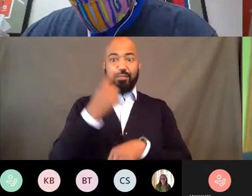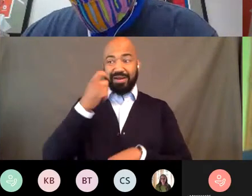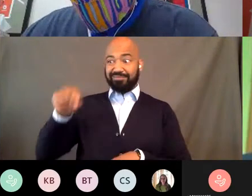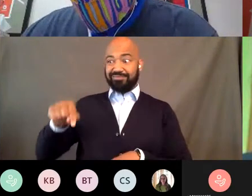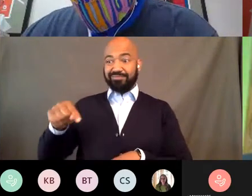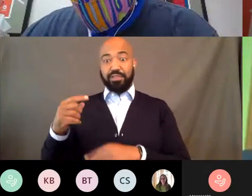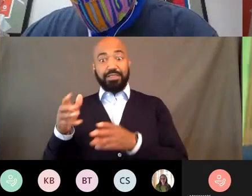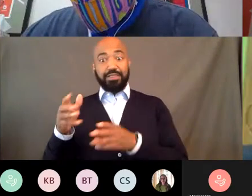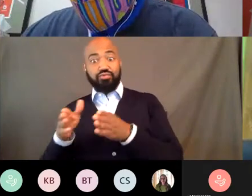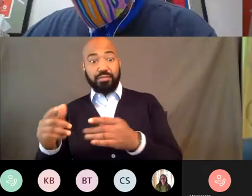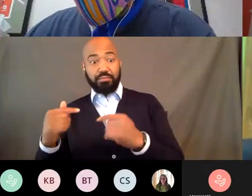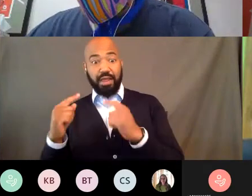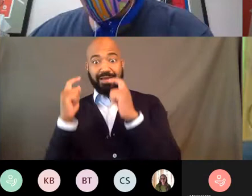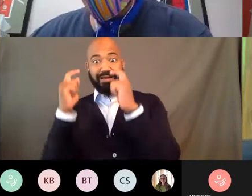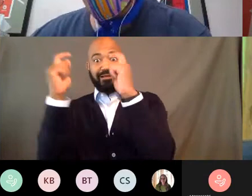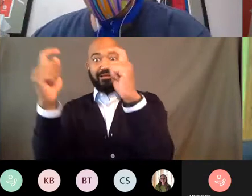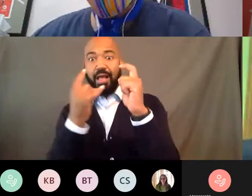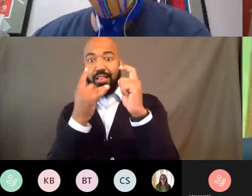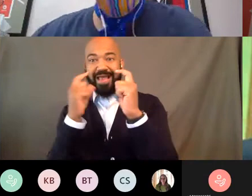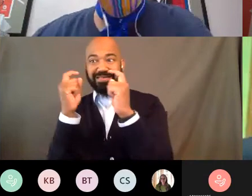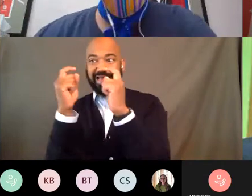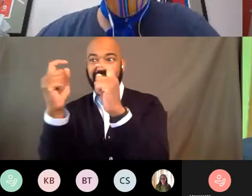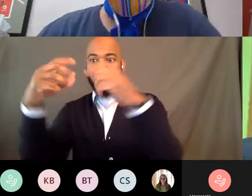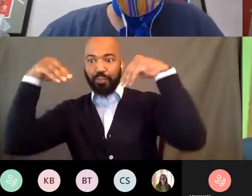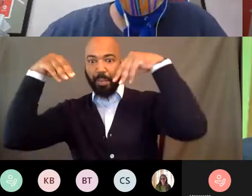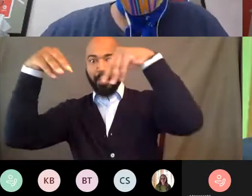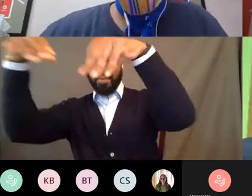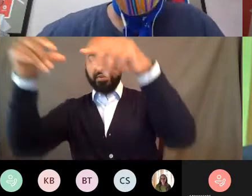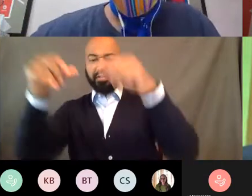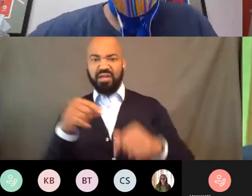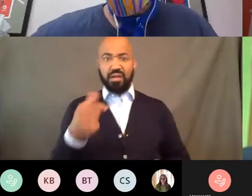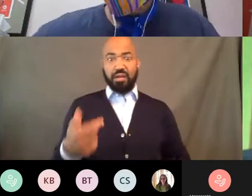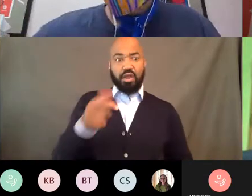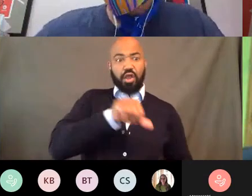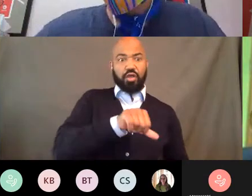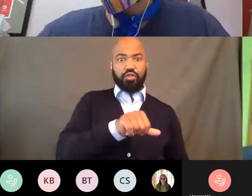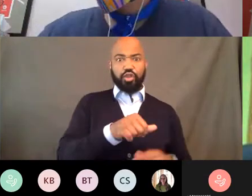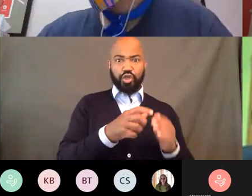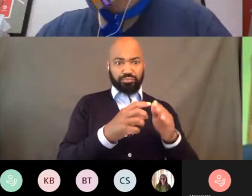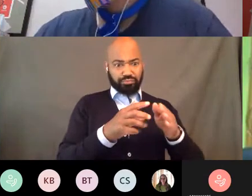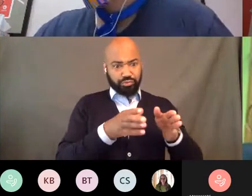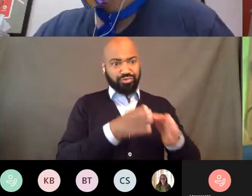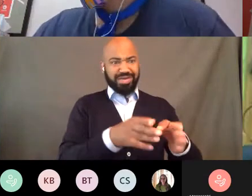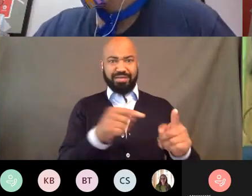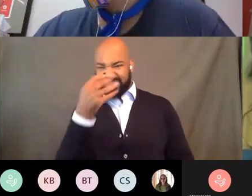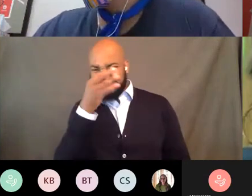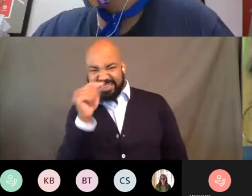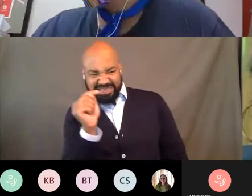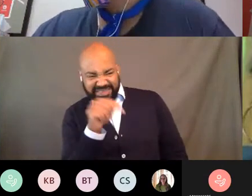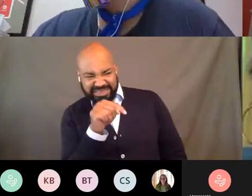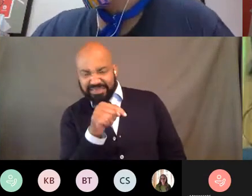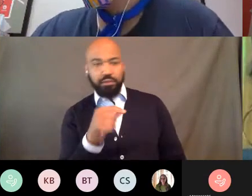So yeah, that's how I added it to this research.